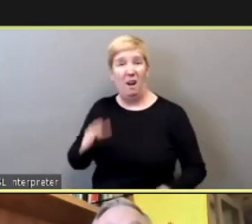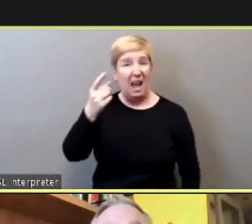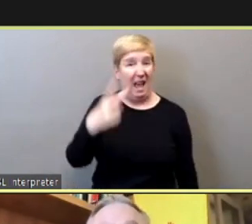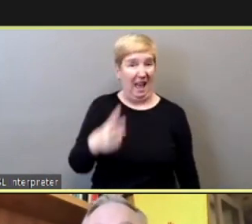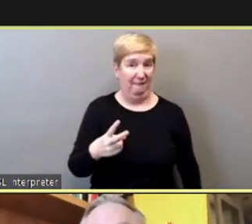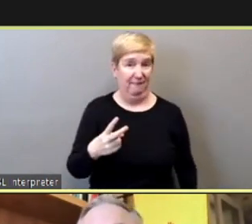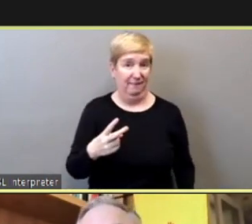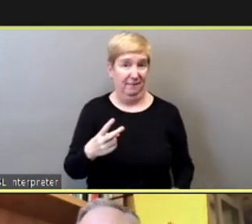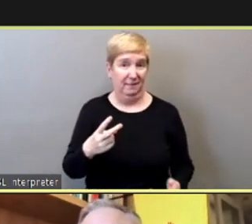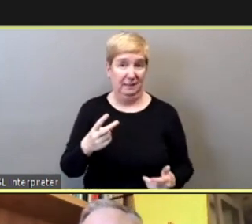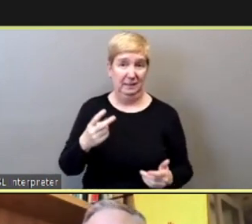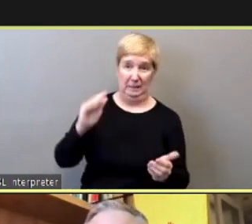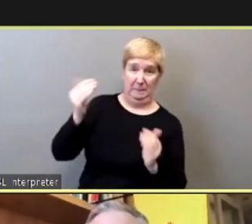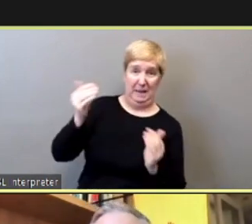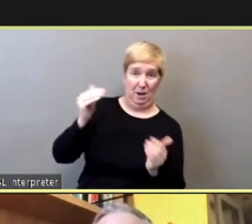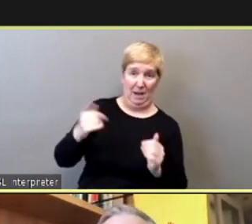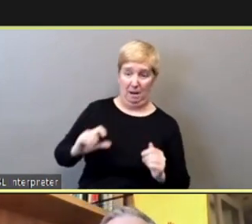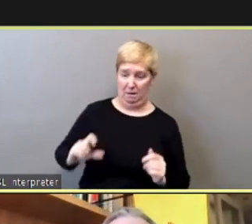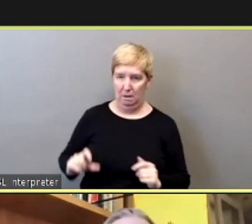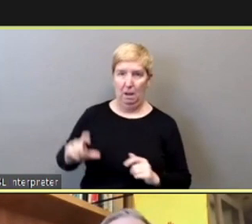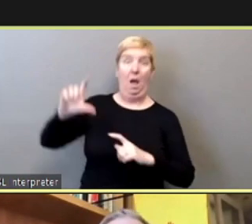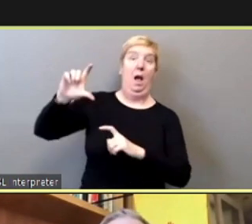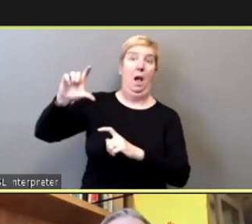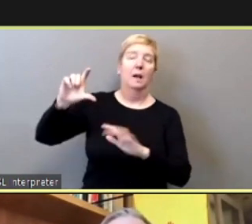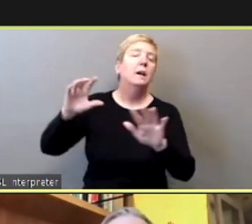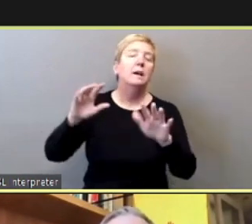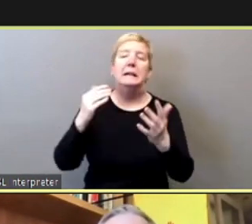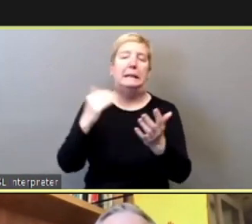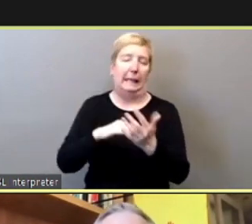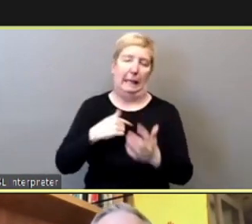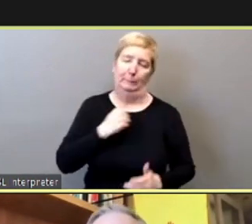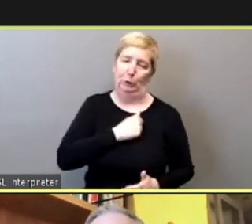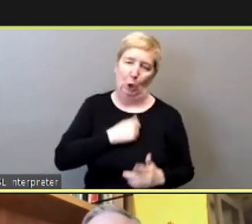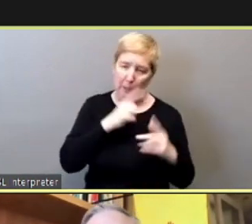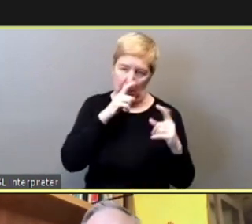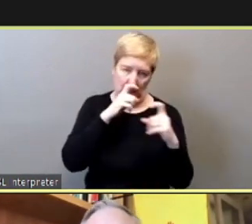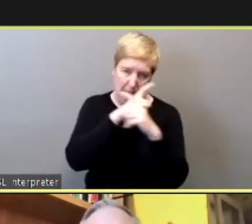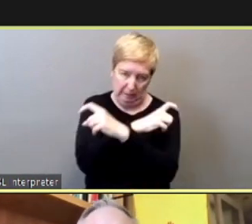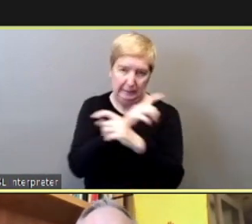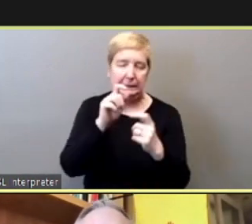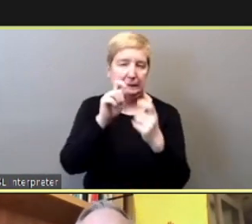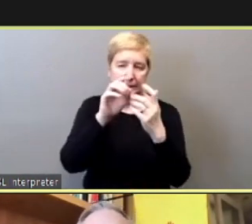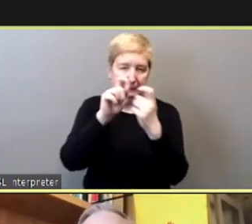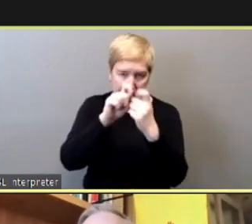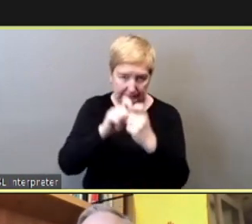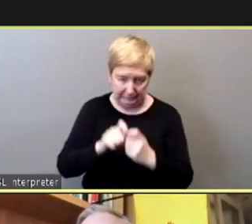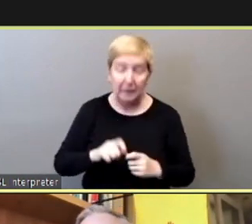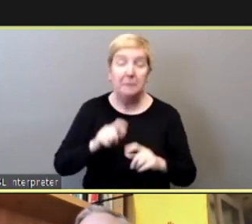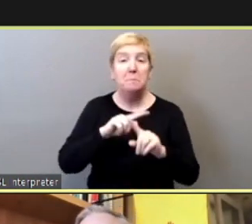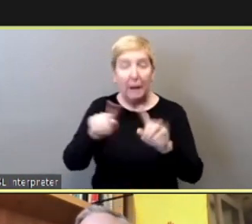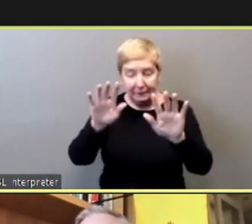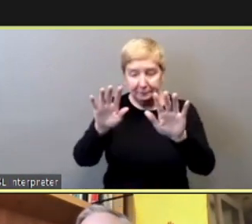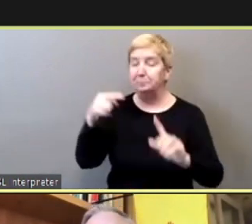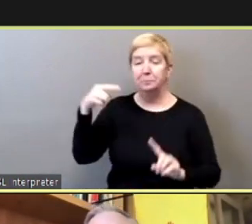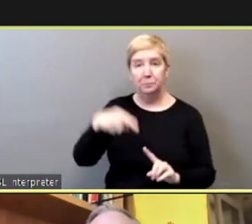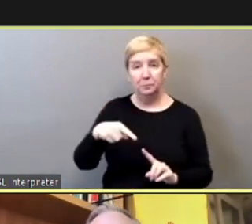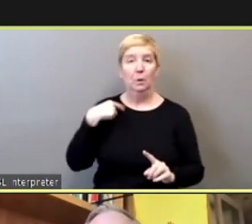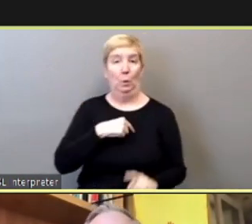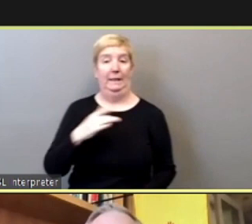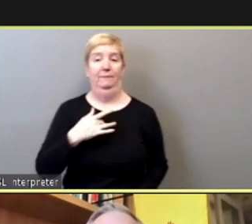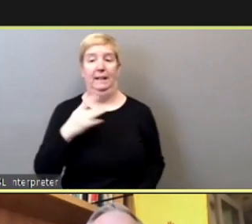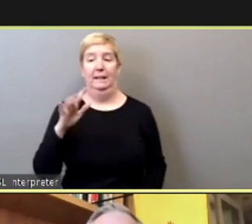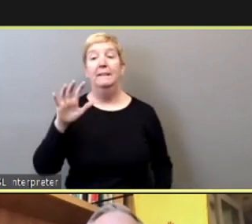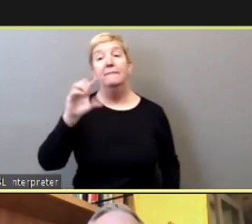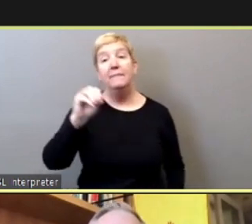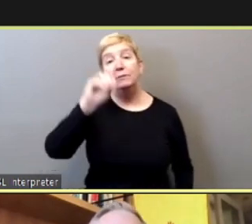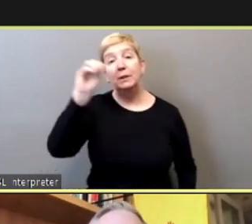to the blue curve. And what that means, sorry for all the detail, I apologize. Basically what it means is we now feel that 50% of the